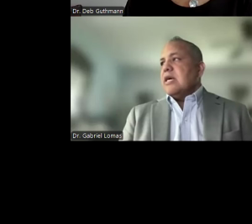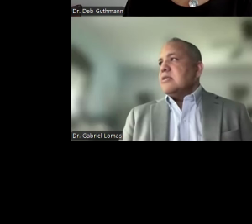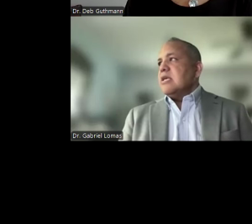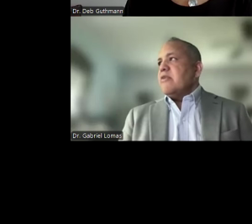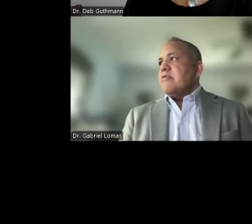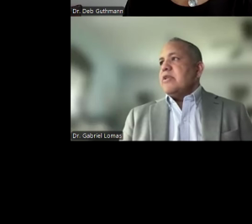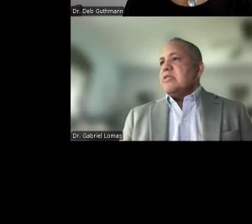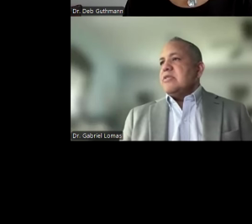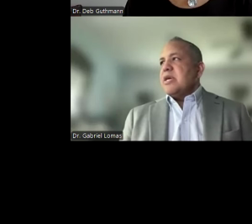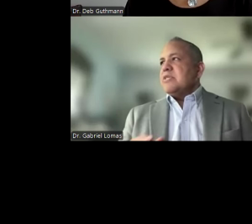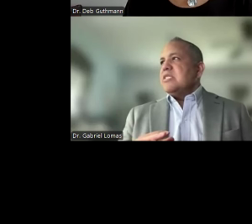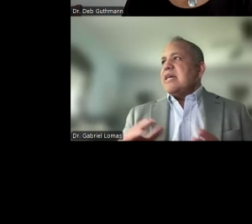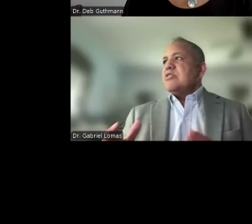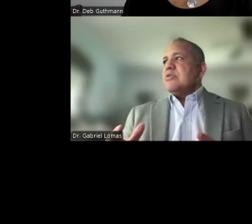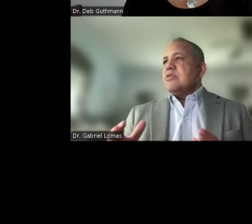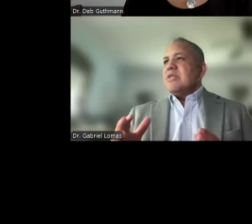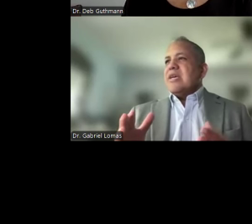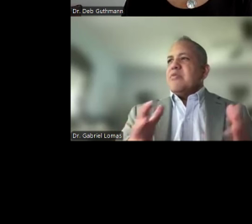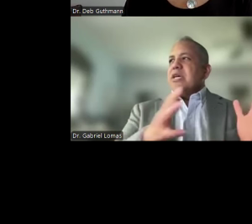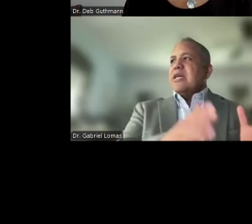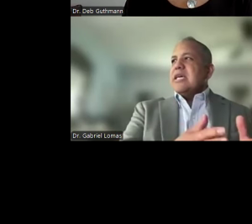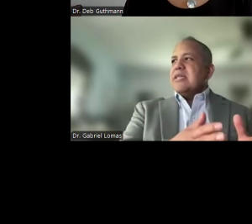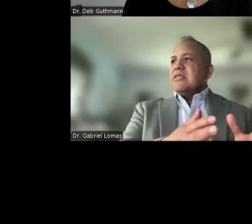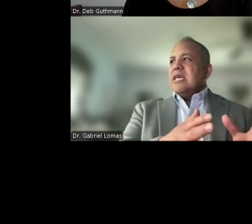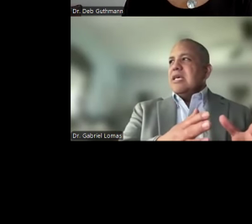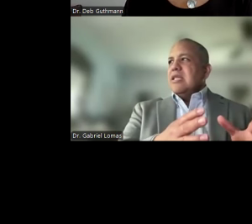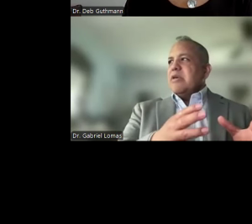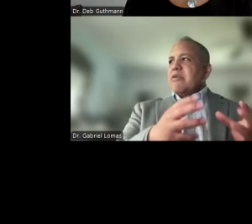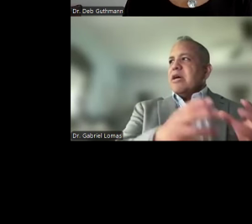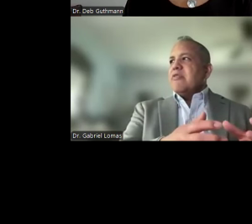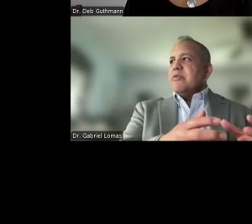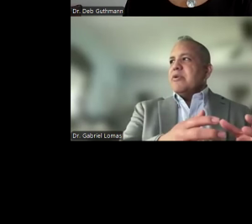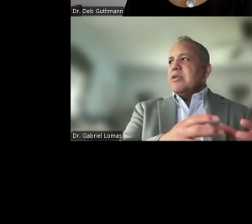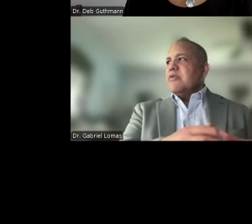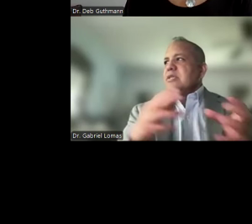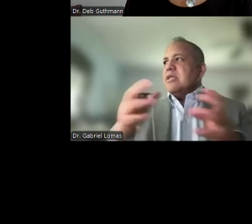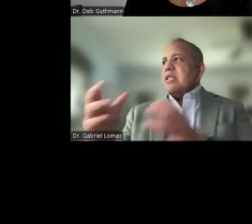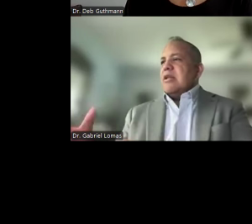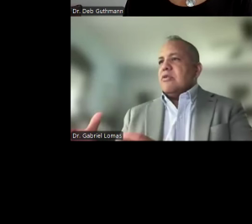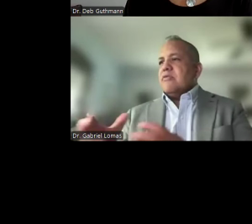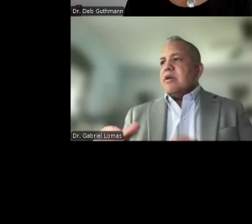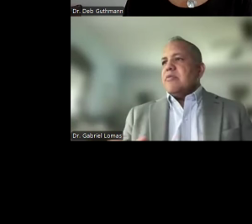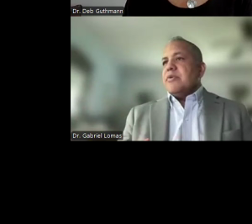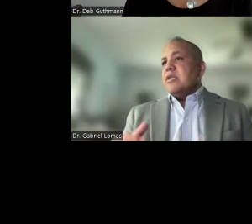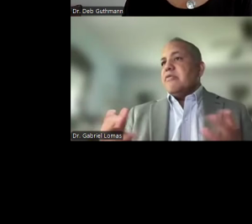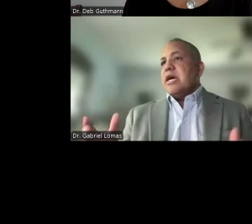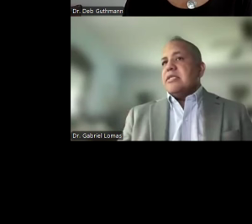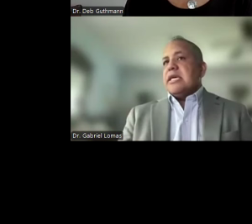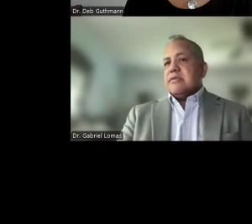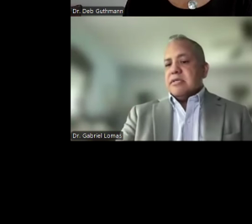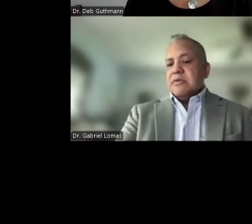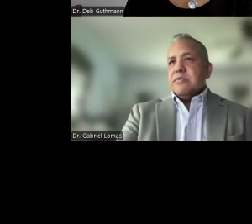and it's constantly evolving. It's sometimes contextual too. Like in one context, they may feel comfortable, and they can also feel comfortable in a